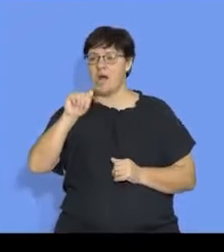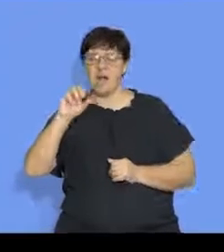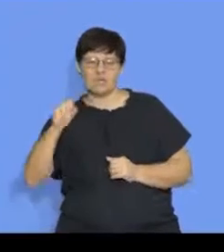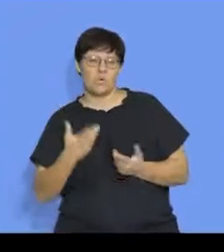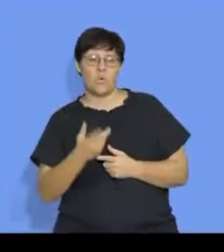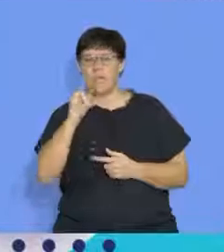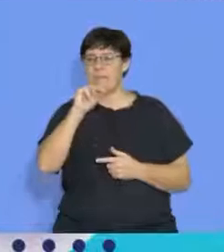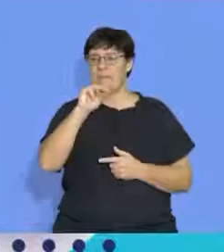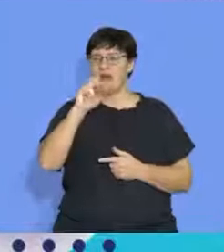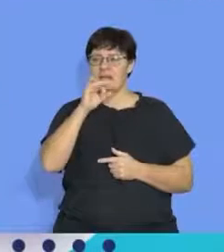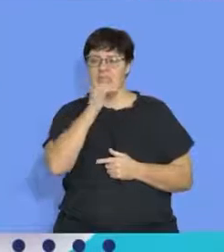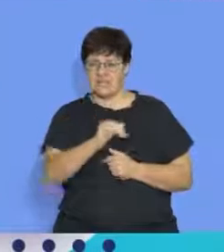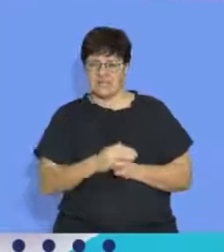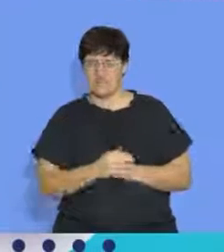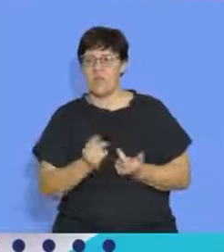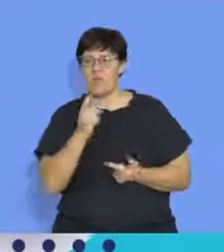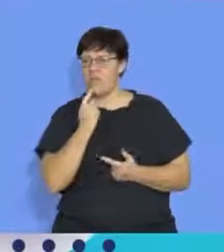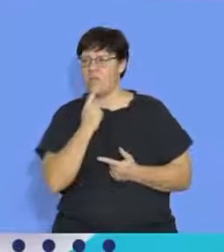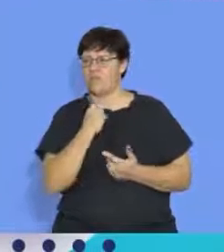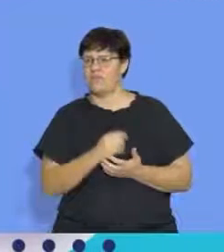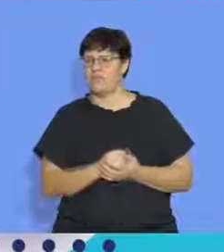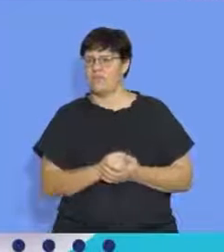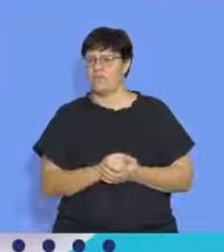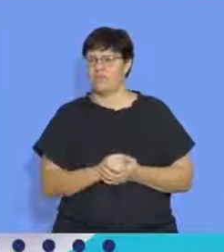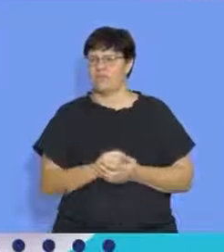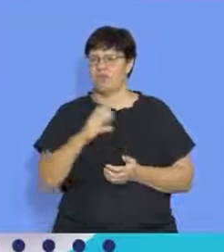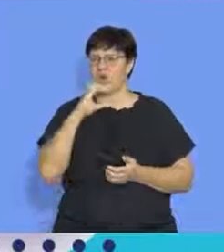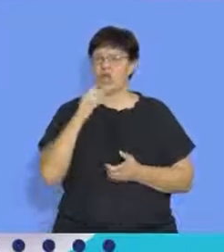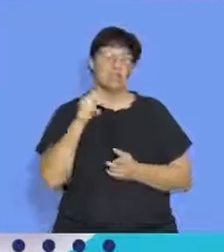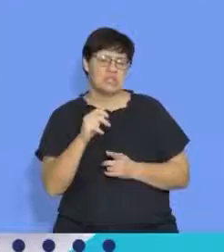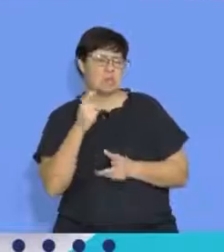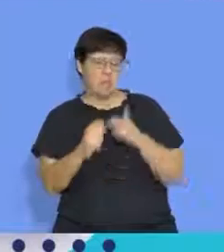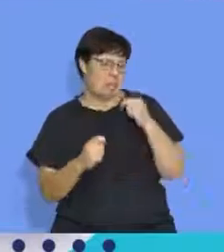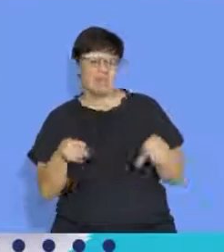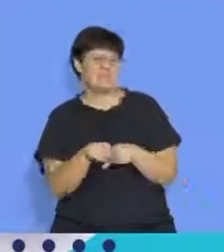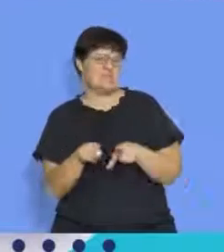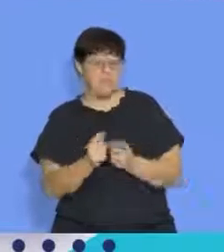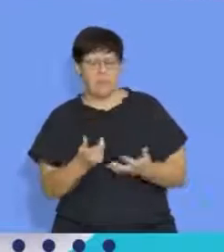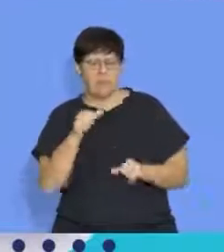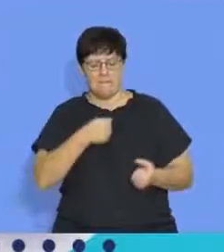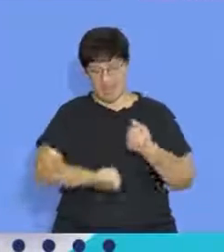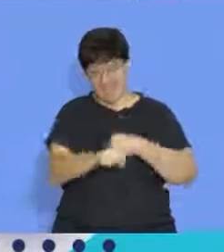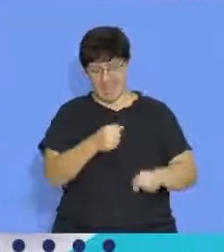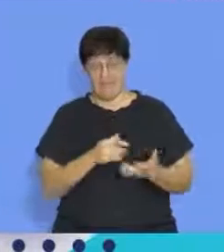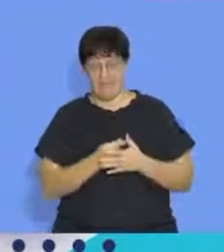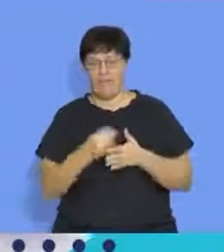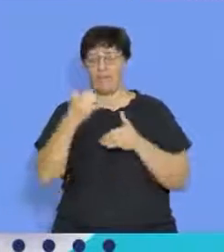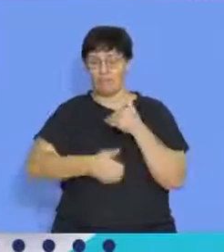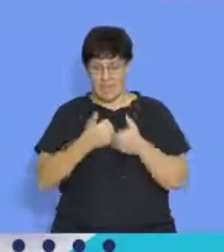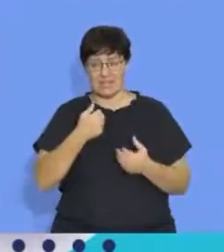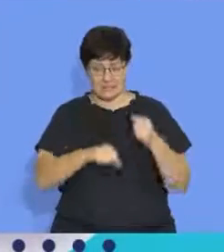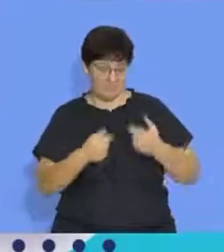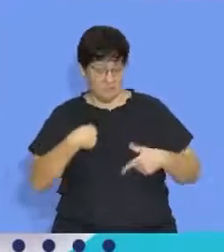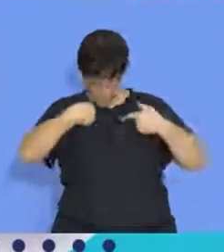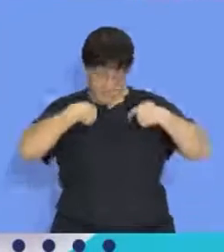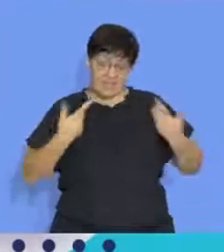Some people say, oh, it's cultured milk. It's the same thing. And you can use it in your baking. I know I make a bread. Can you believe it? Yes,